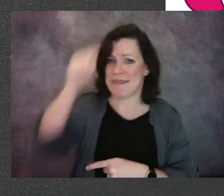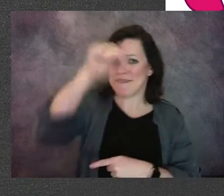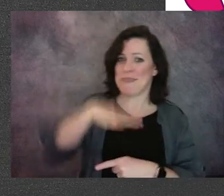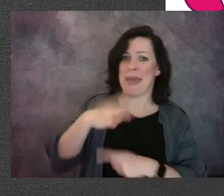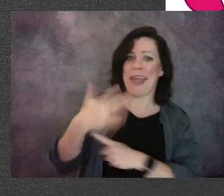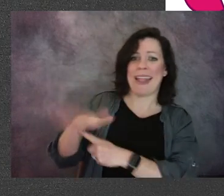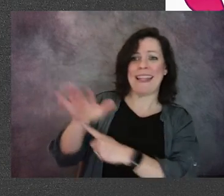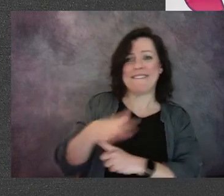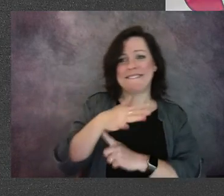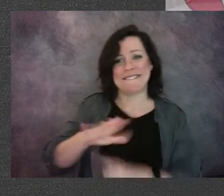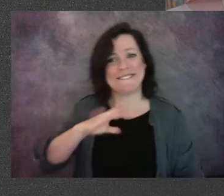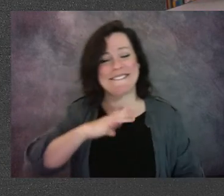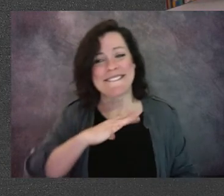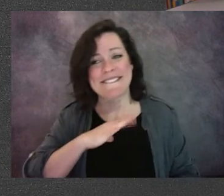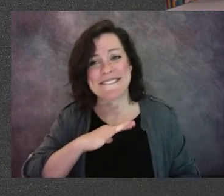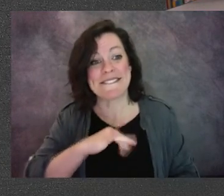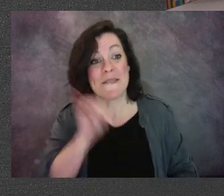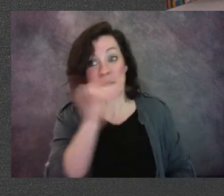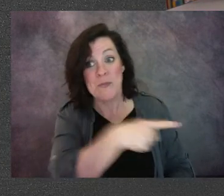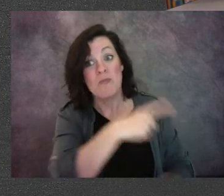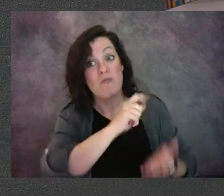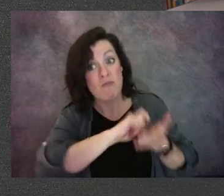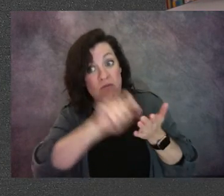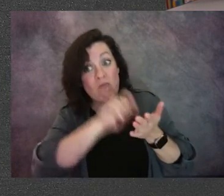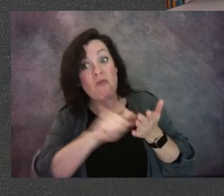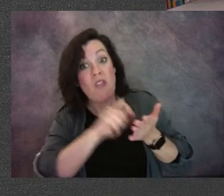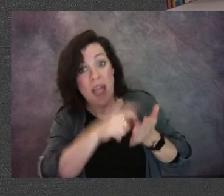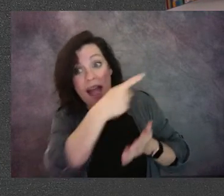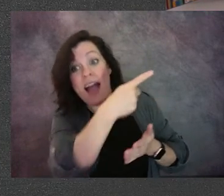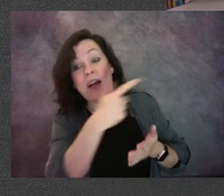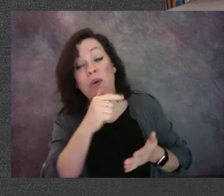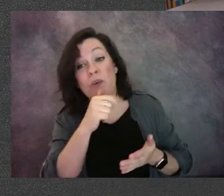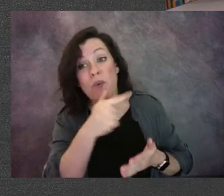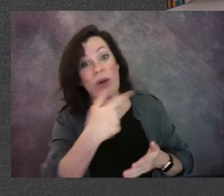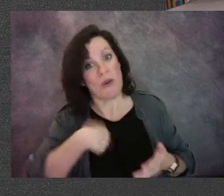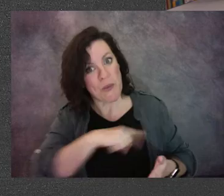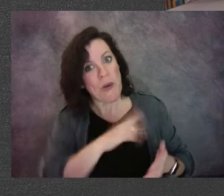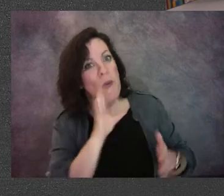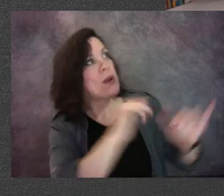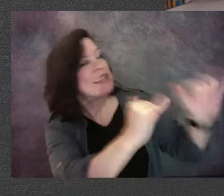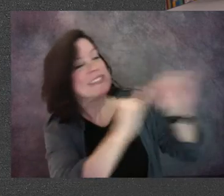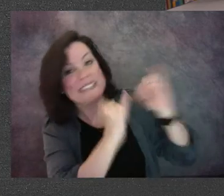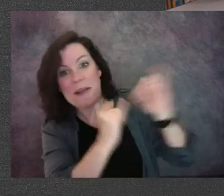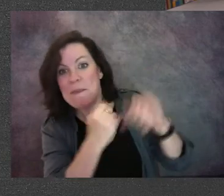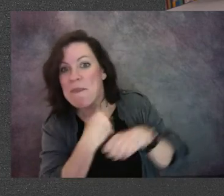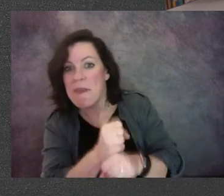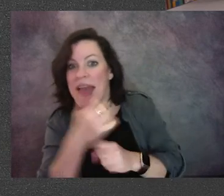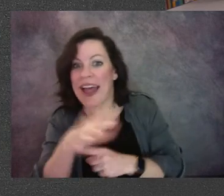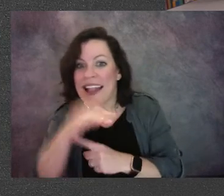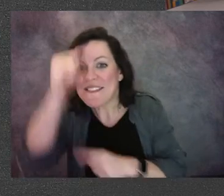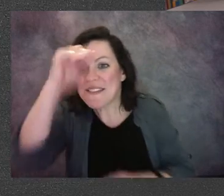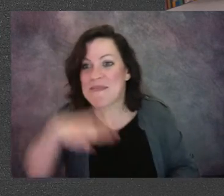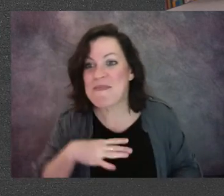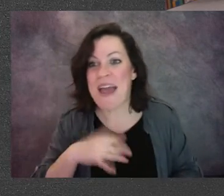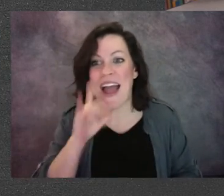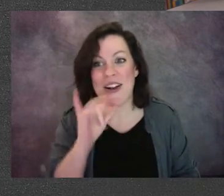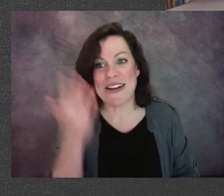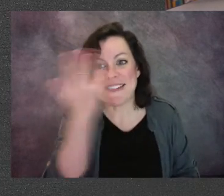of Leaf Man. Like our author and illustrator, we're going to create our own Leaf Man